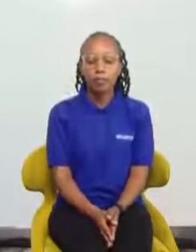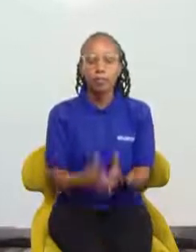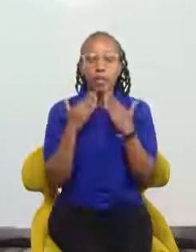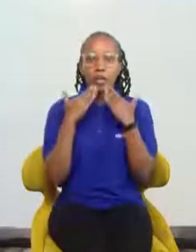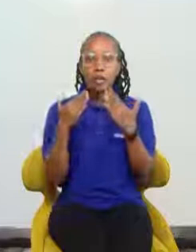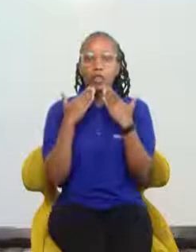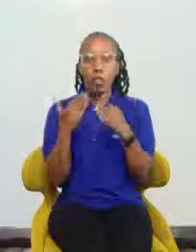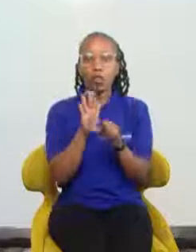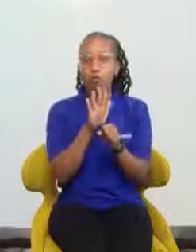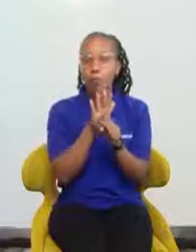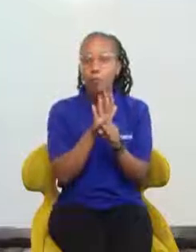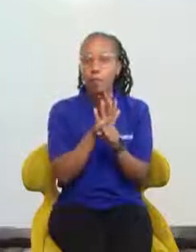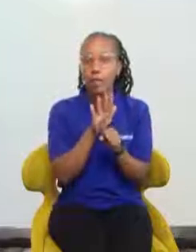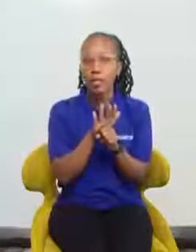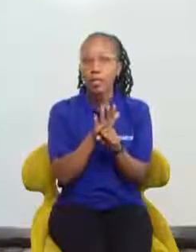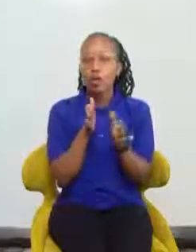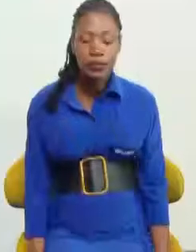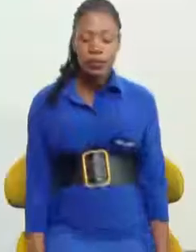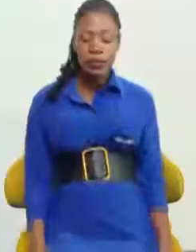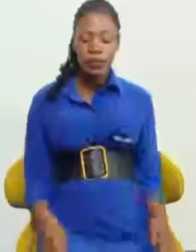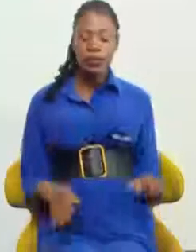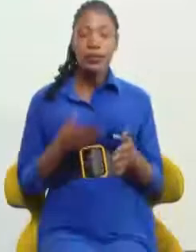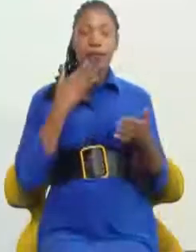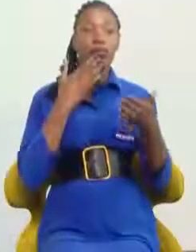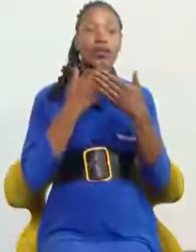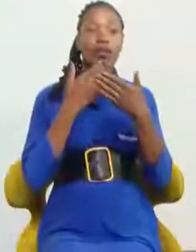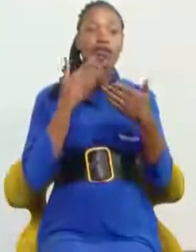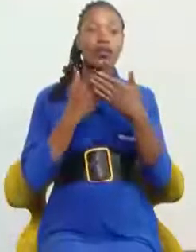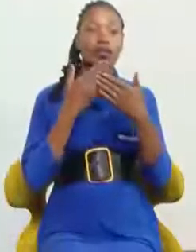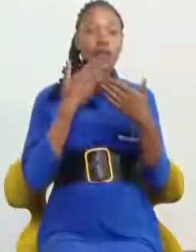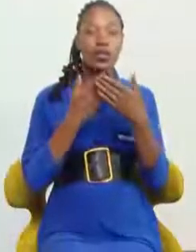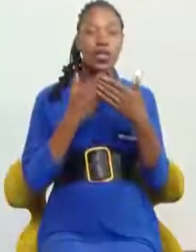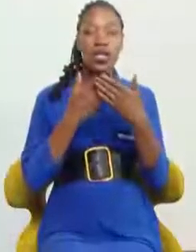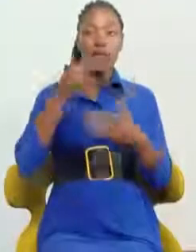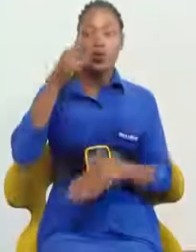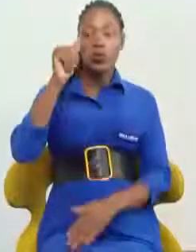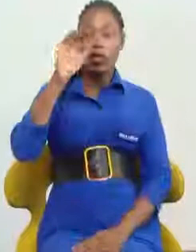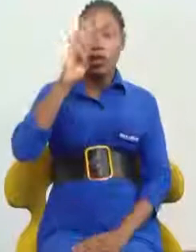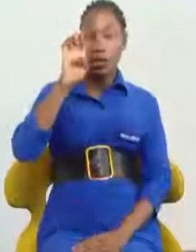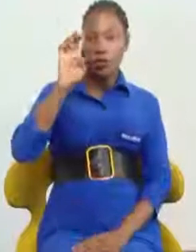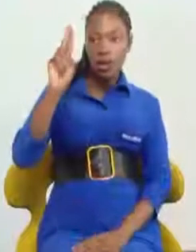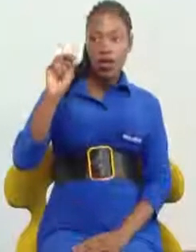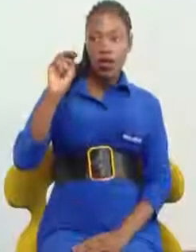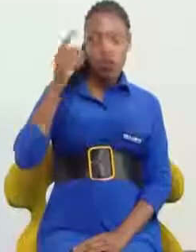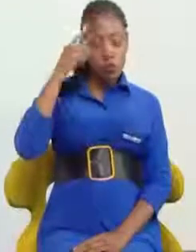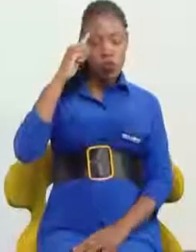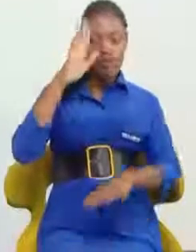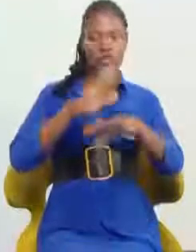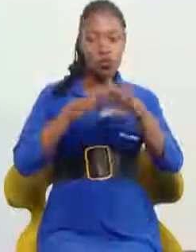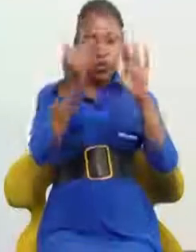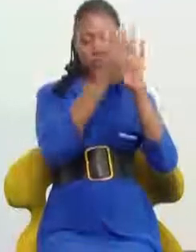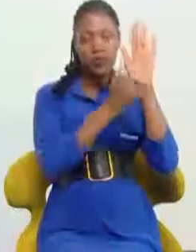Thank you very much for the opportunity. So my name is Wilson Macharia,